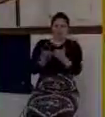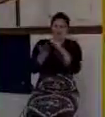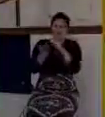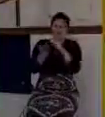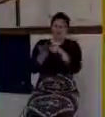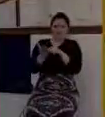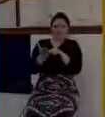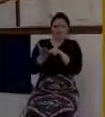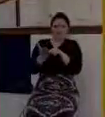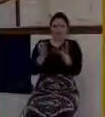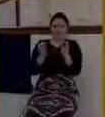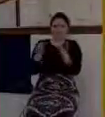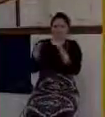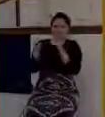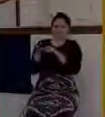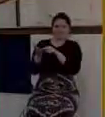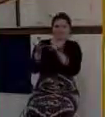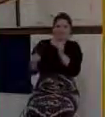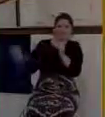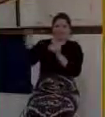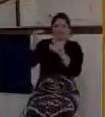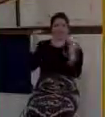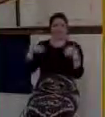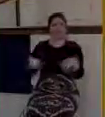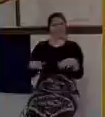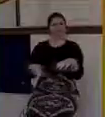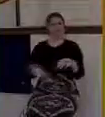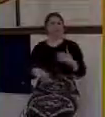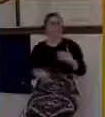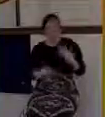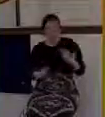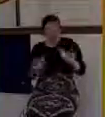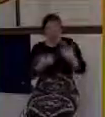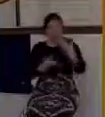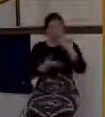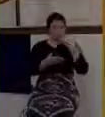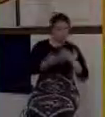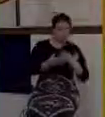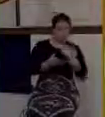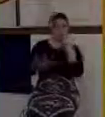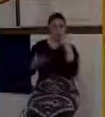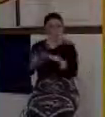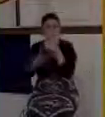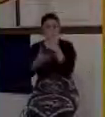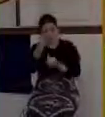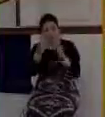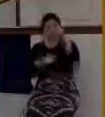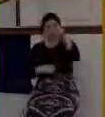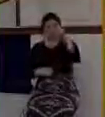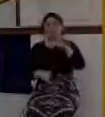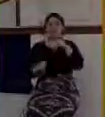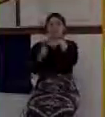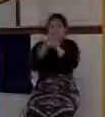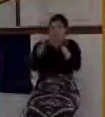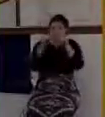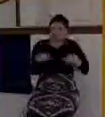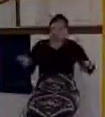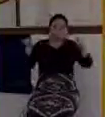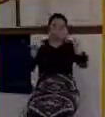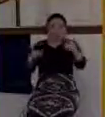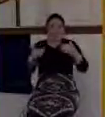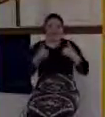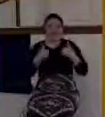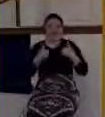good theology or it's bad theology. And I would also say that every person is a theologian. Whether you realize it or not, you are